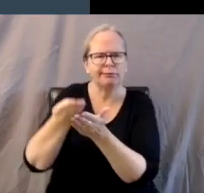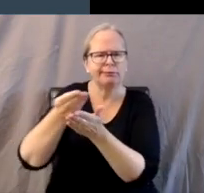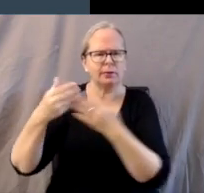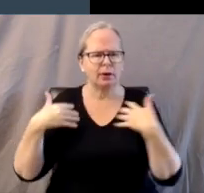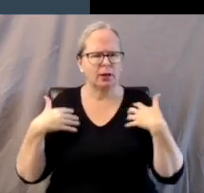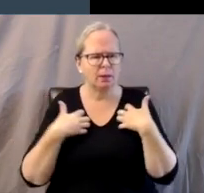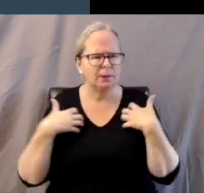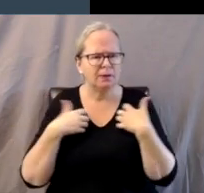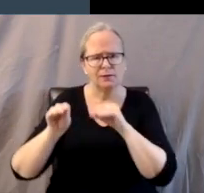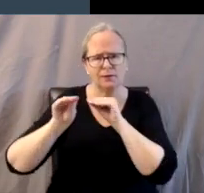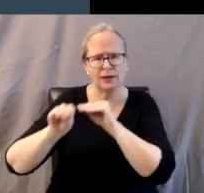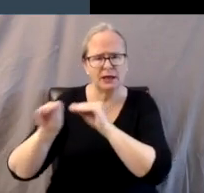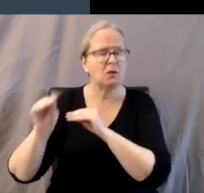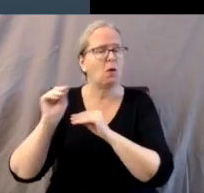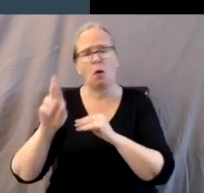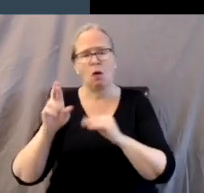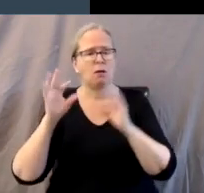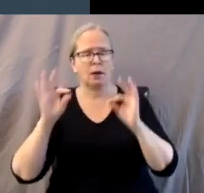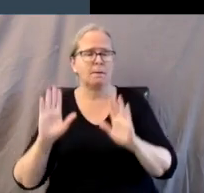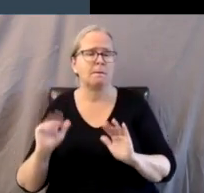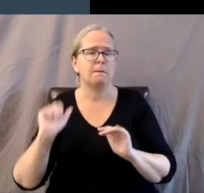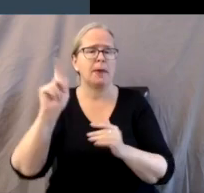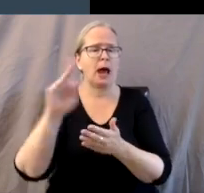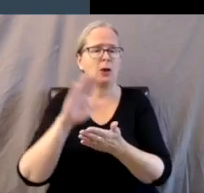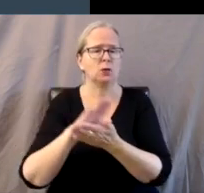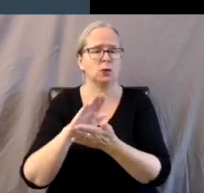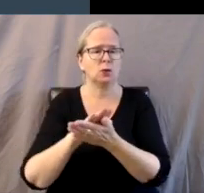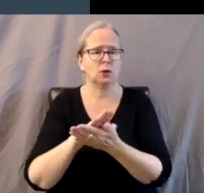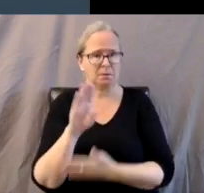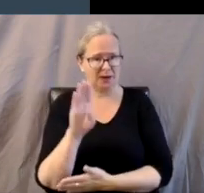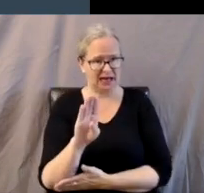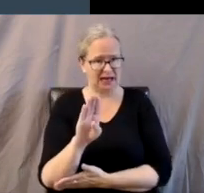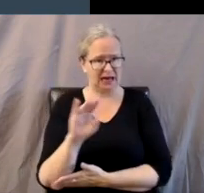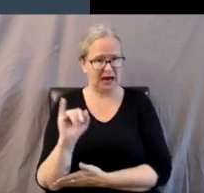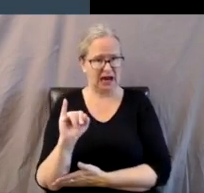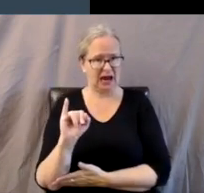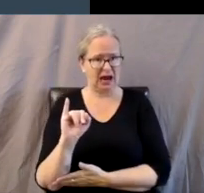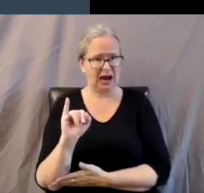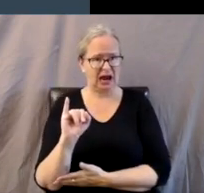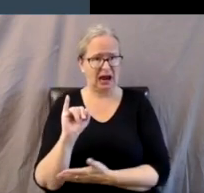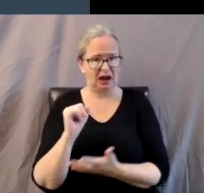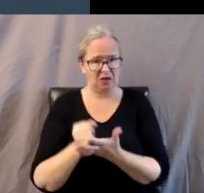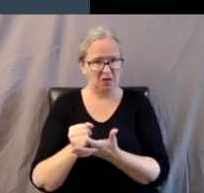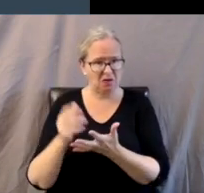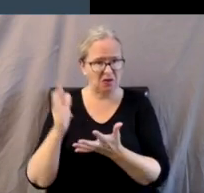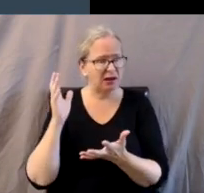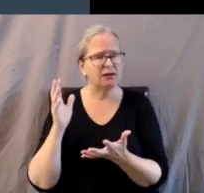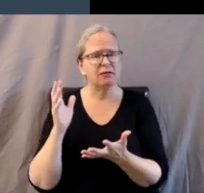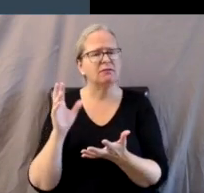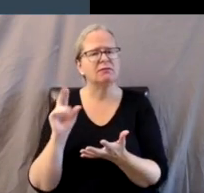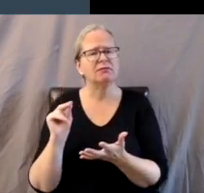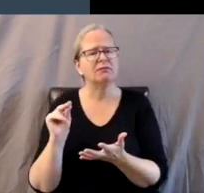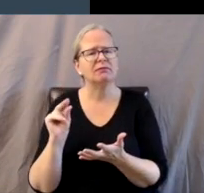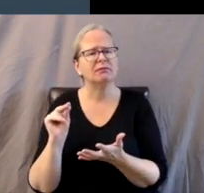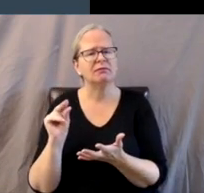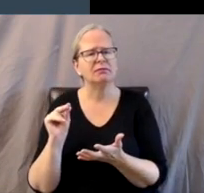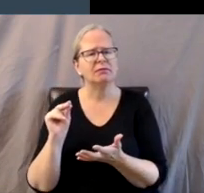also found out that as these financial stress becomes less, the mental health improves